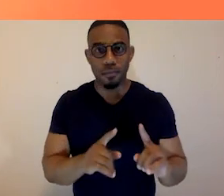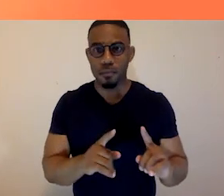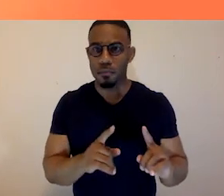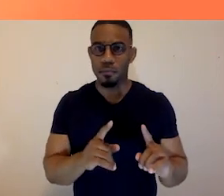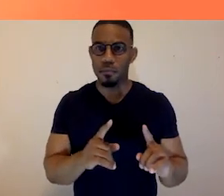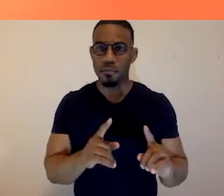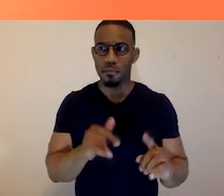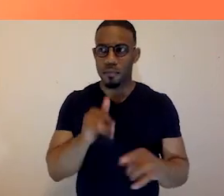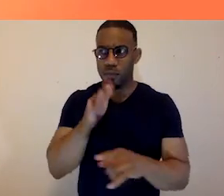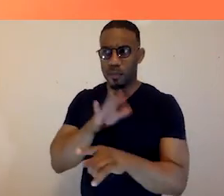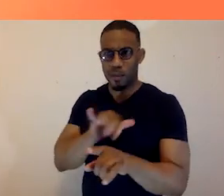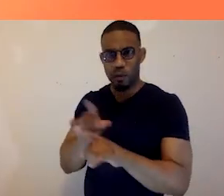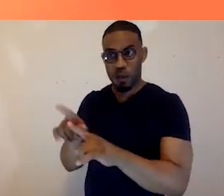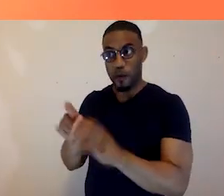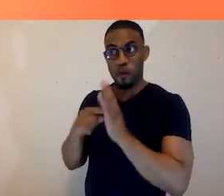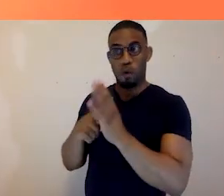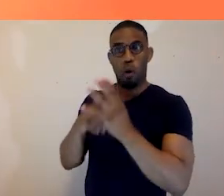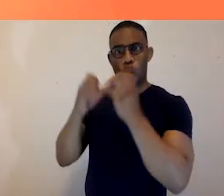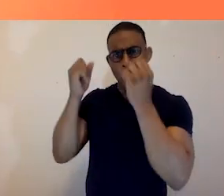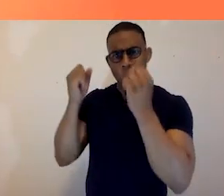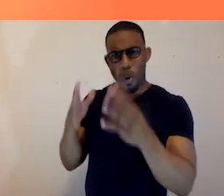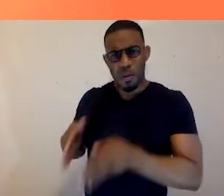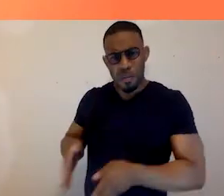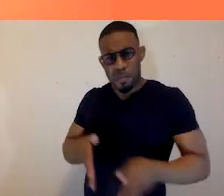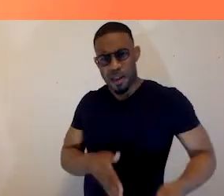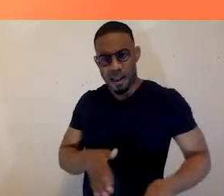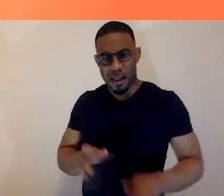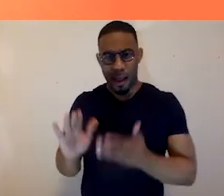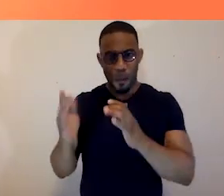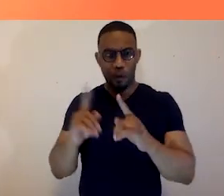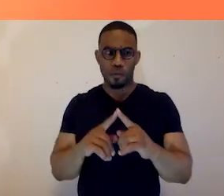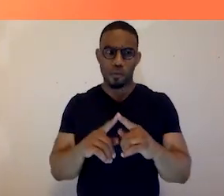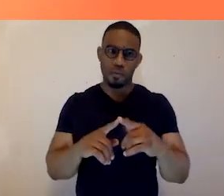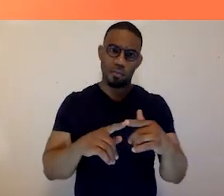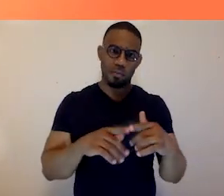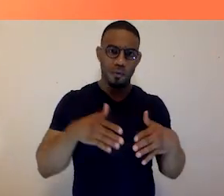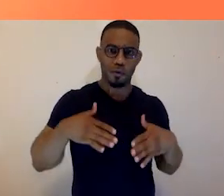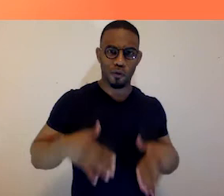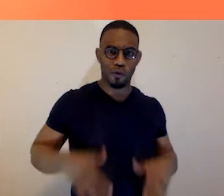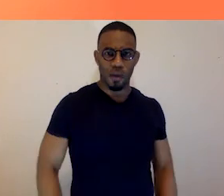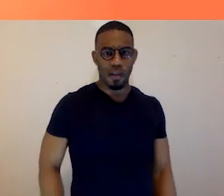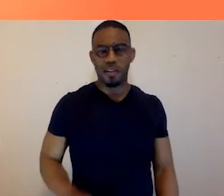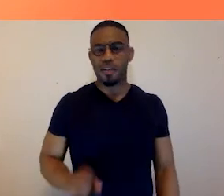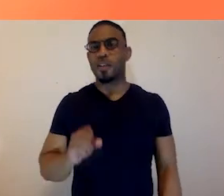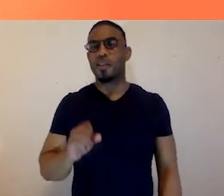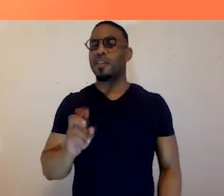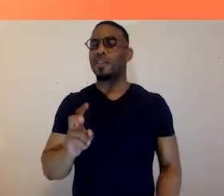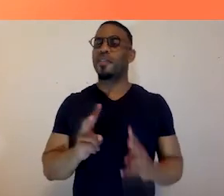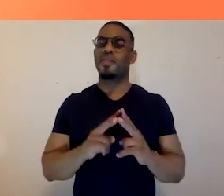so were the women. They were shown a whole bunch of pants as opposed to the dress. So very, very strange